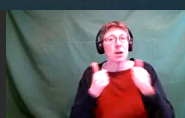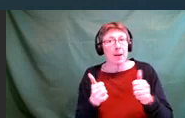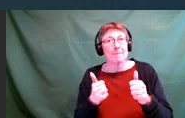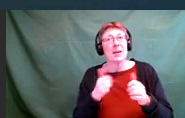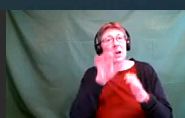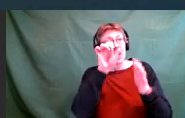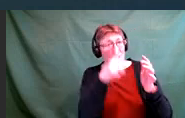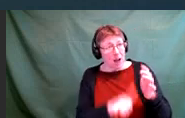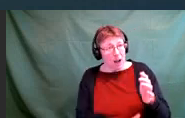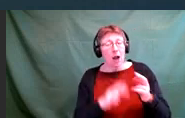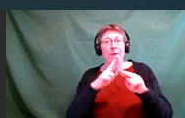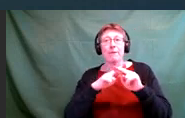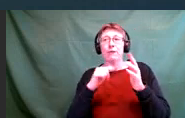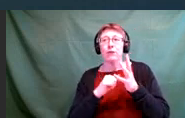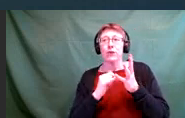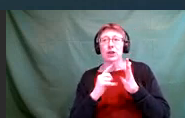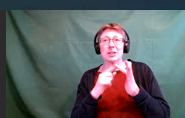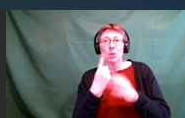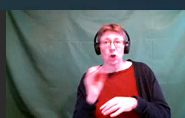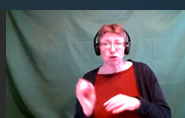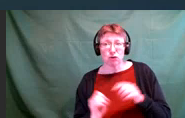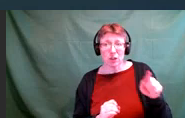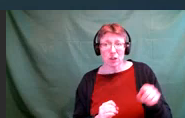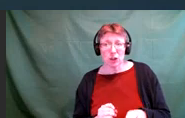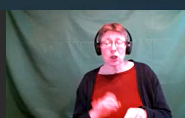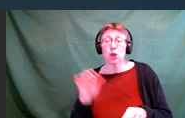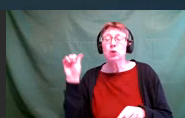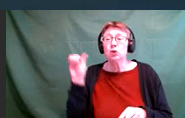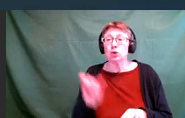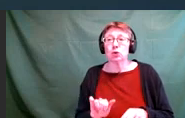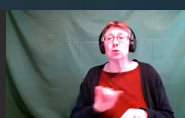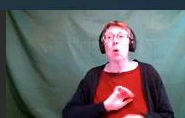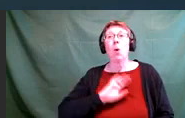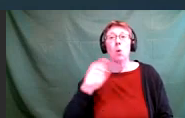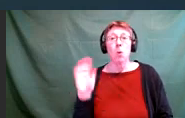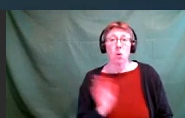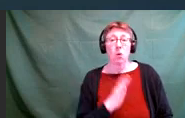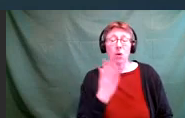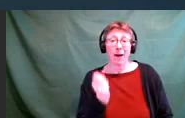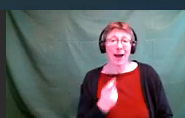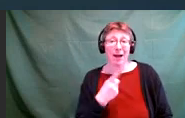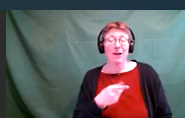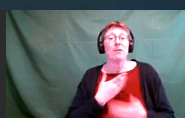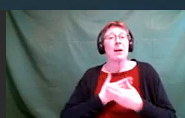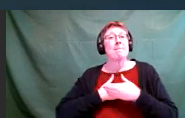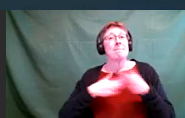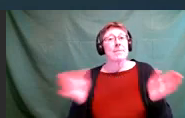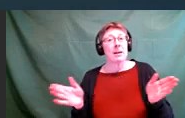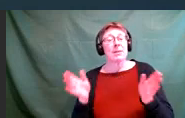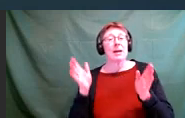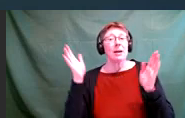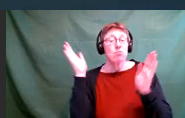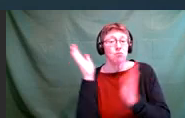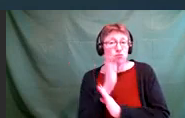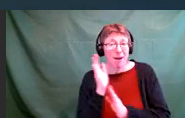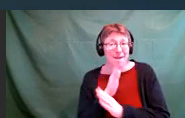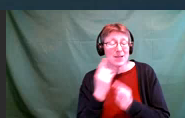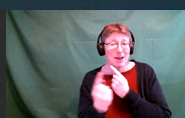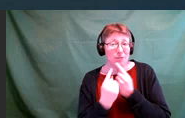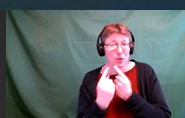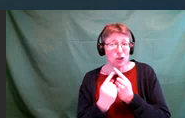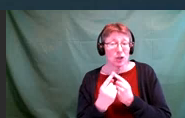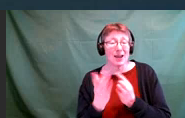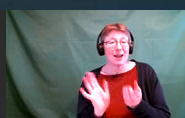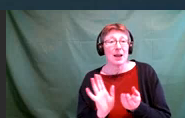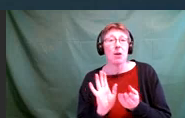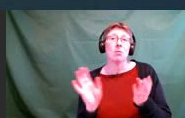FTSE 100, they should all have all publicly and privately known information priced